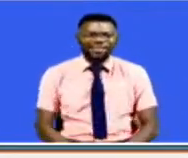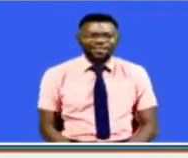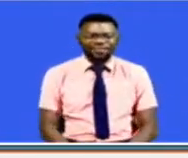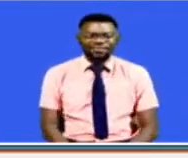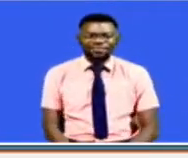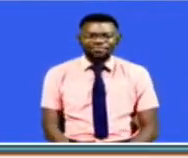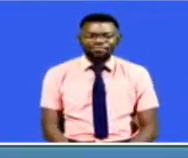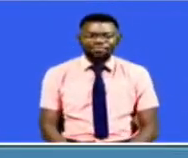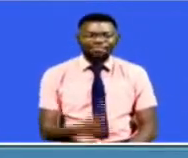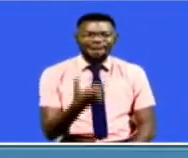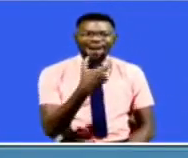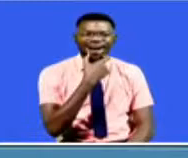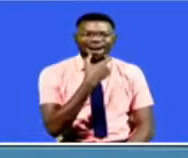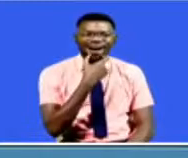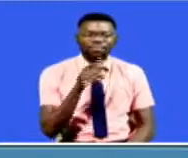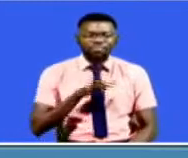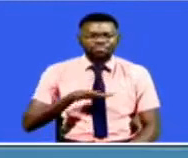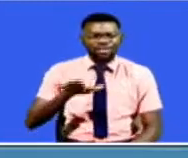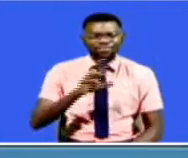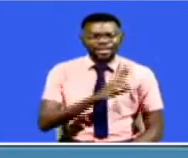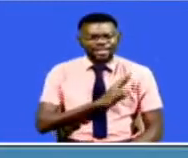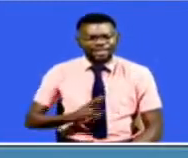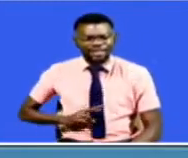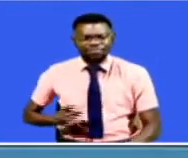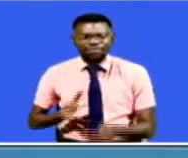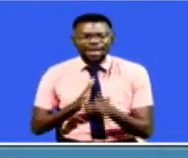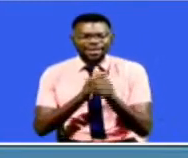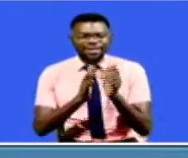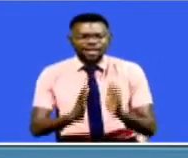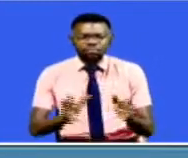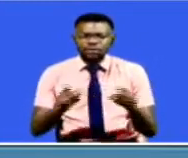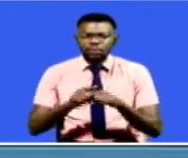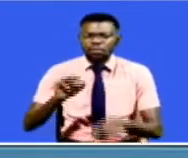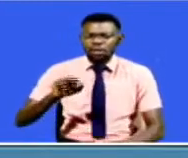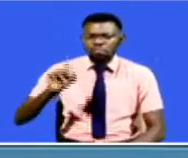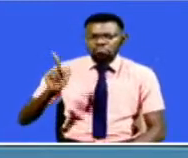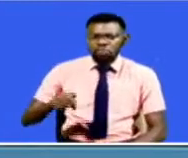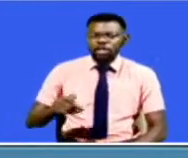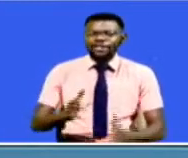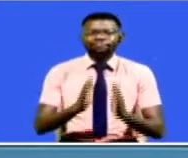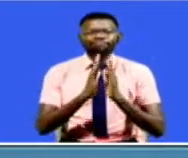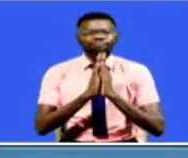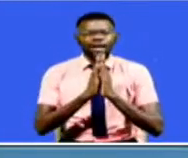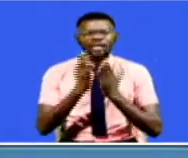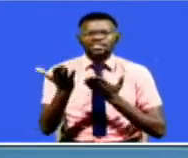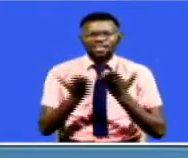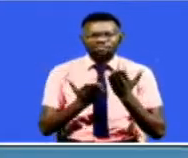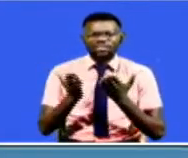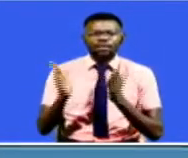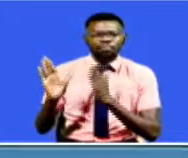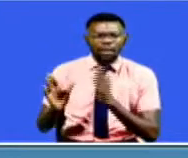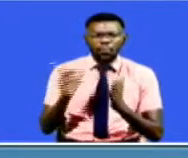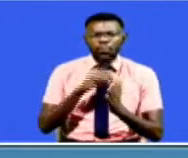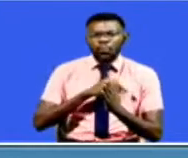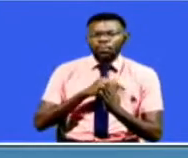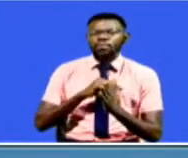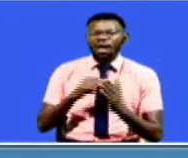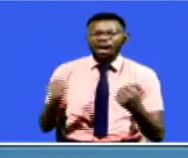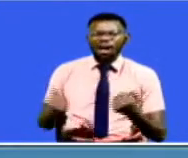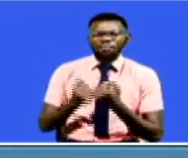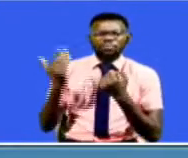To Nyanza region, where religious leaders and members of parliament held interdenominational prayers for victims of Sondu border